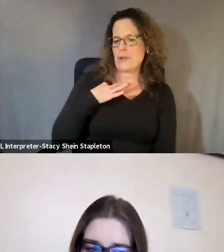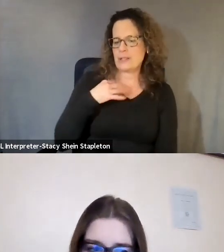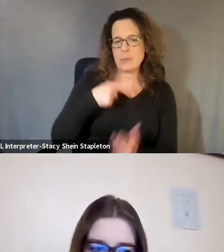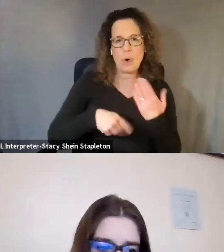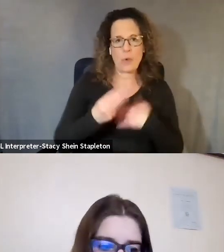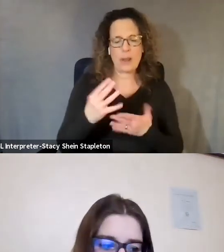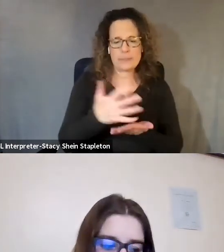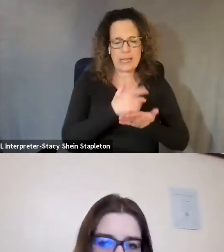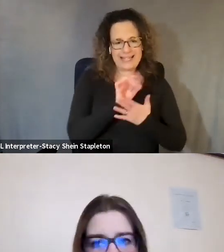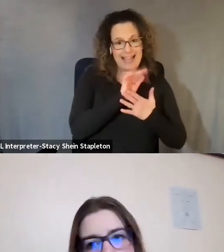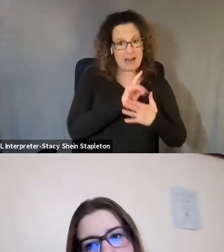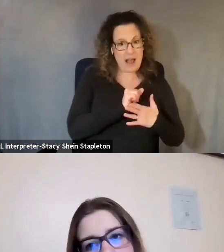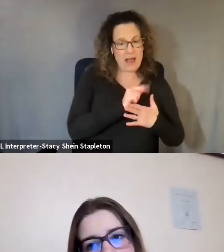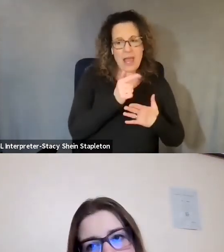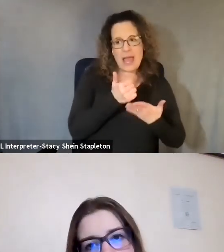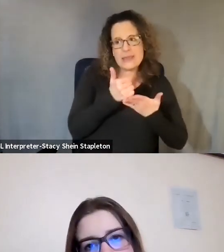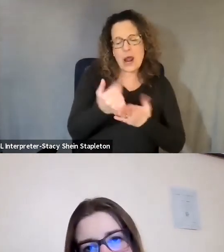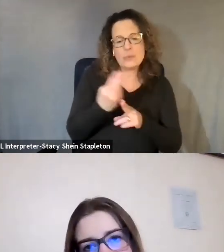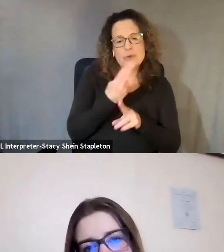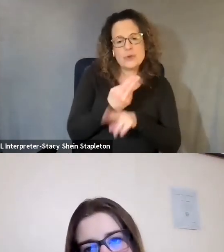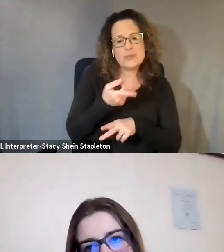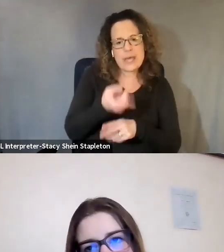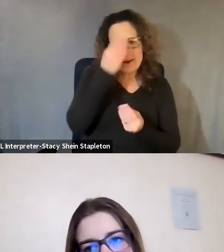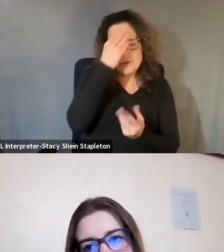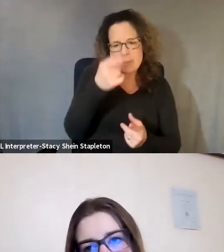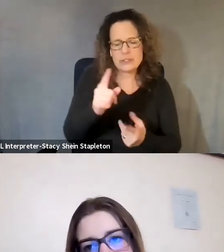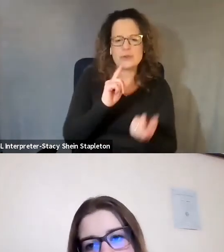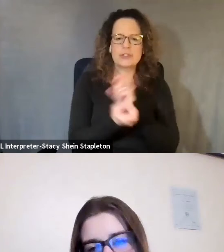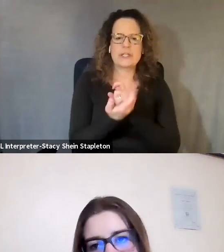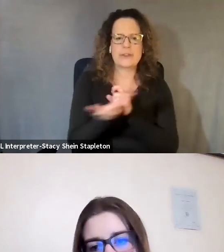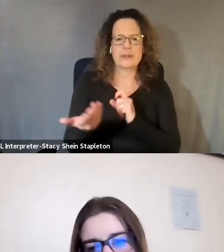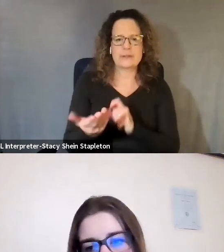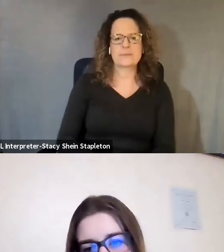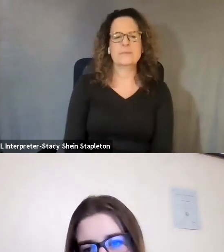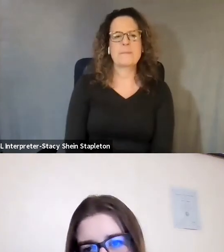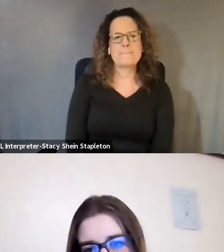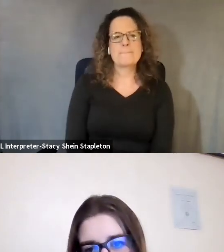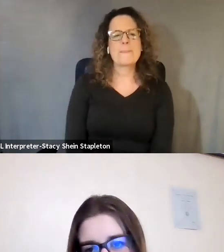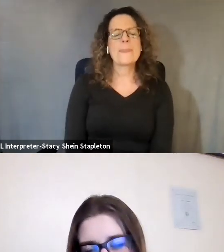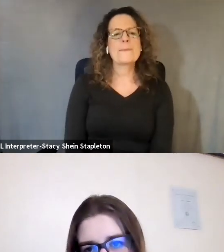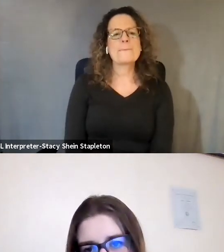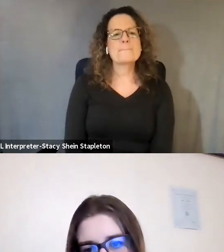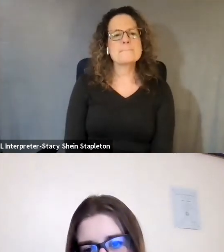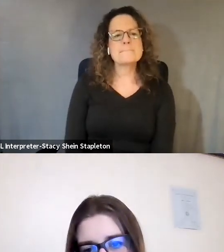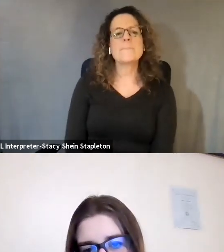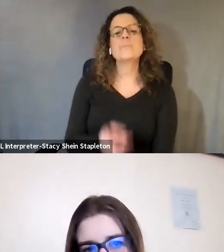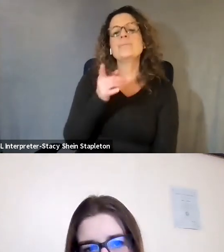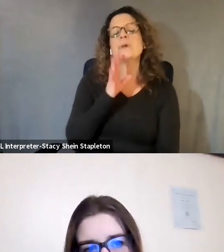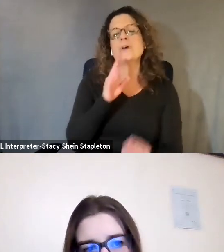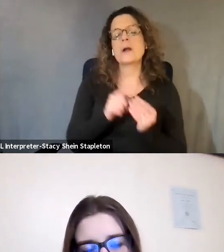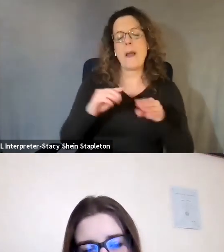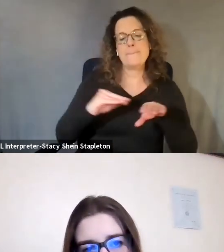collect data and then help use that data to create even more change. And while we talk about beach